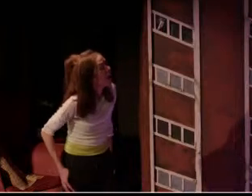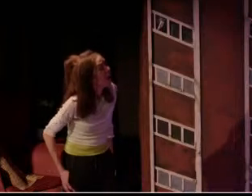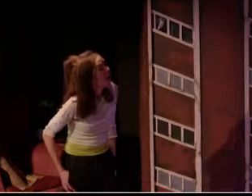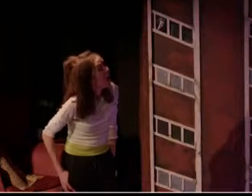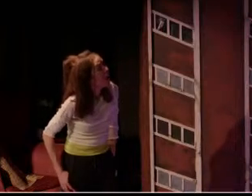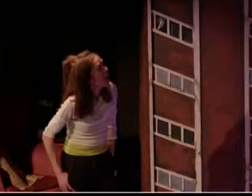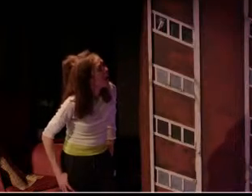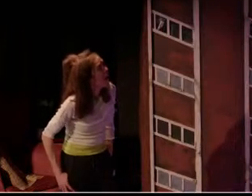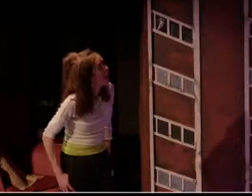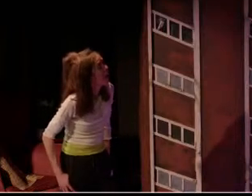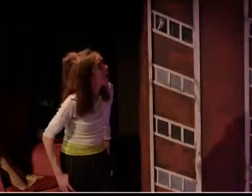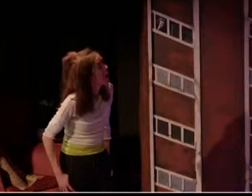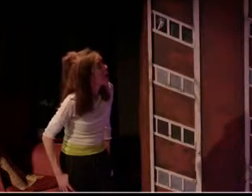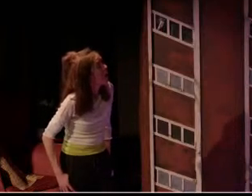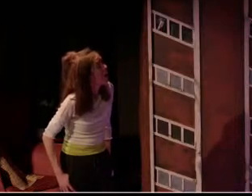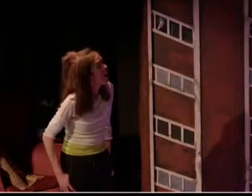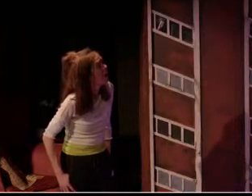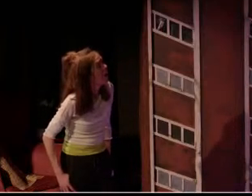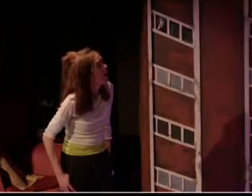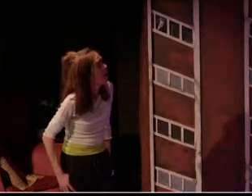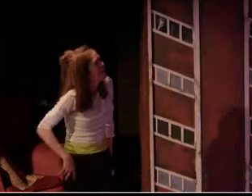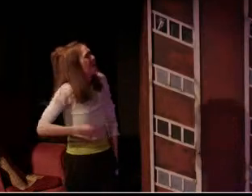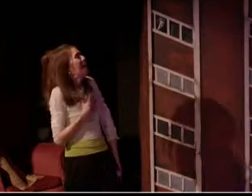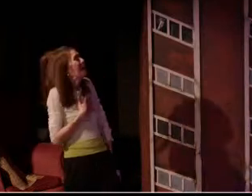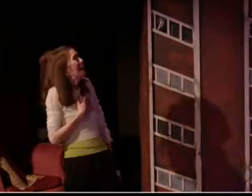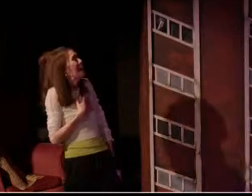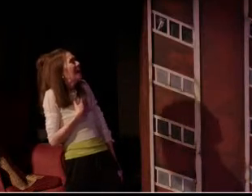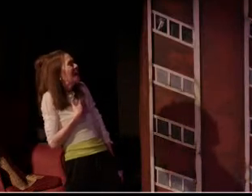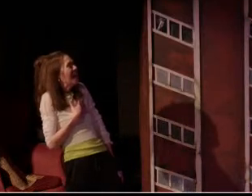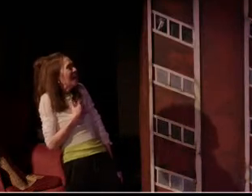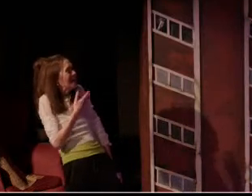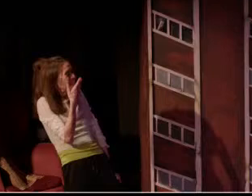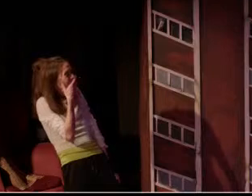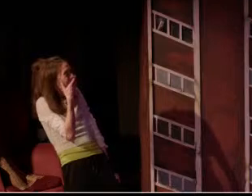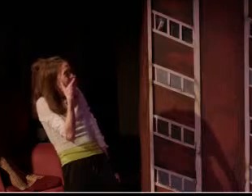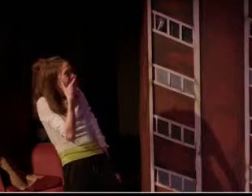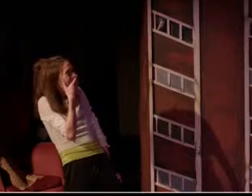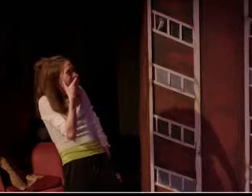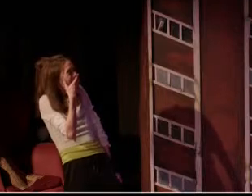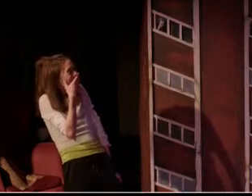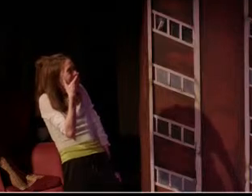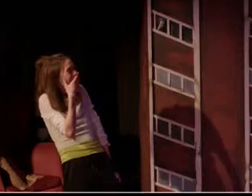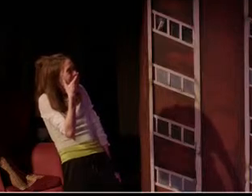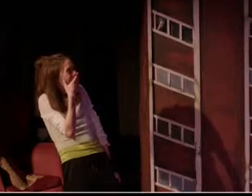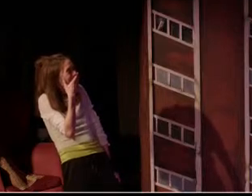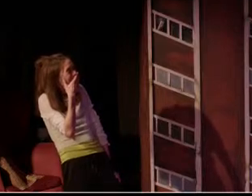back for love to lie and play on. Not like a corpse,